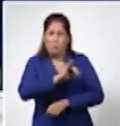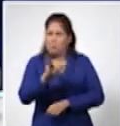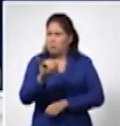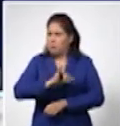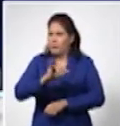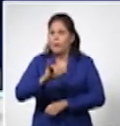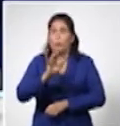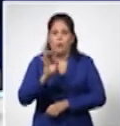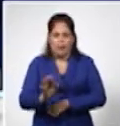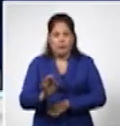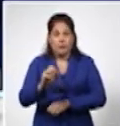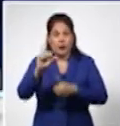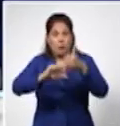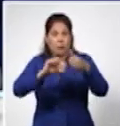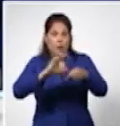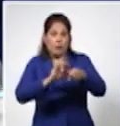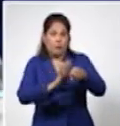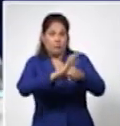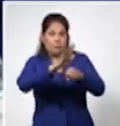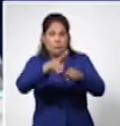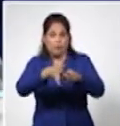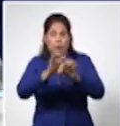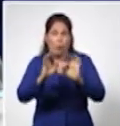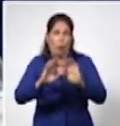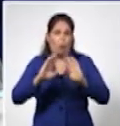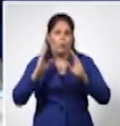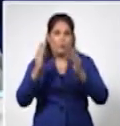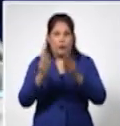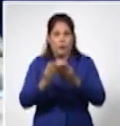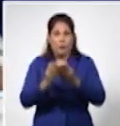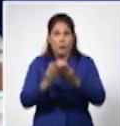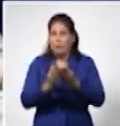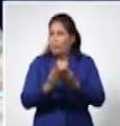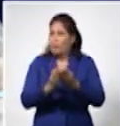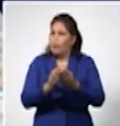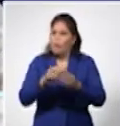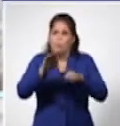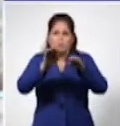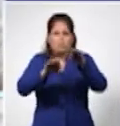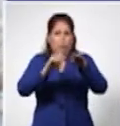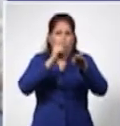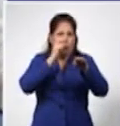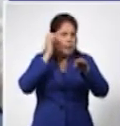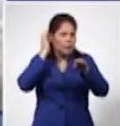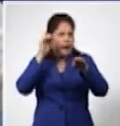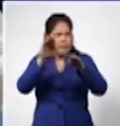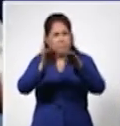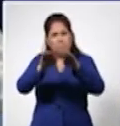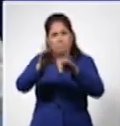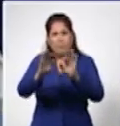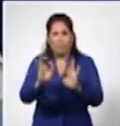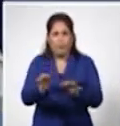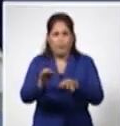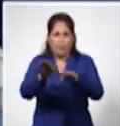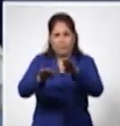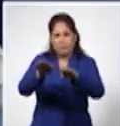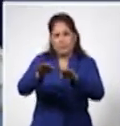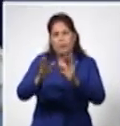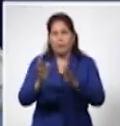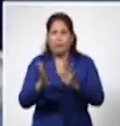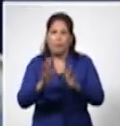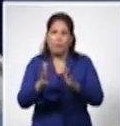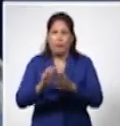immediately detect any and all cases. Of the 35 positive cases diagnosed yesterday, all